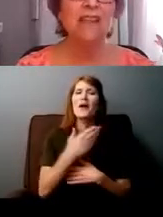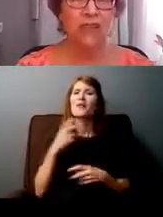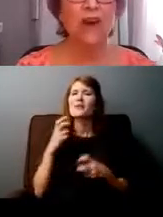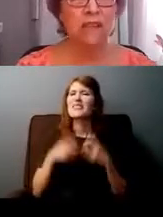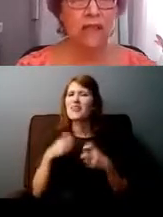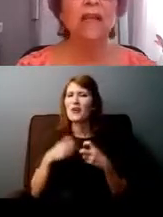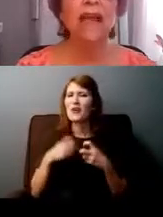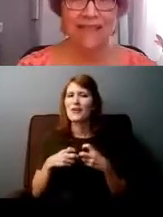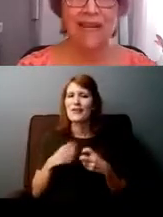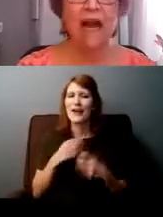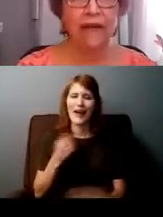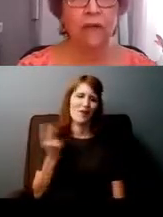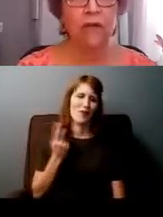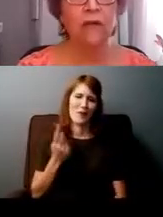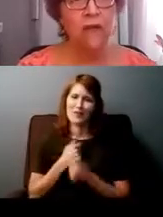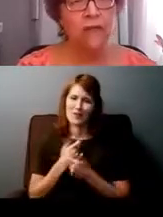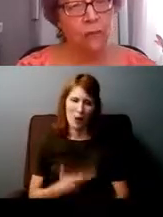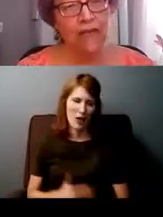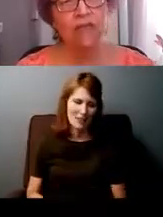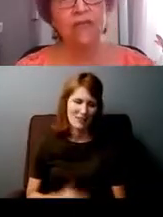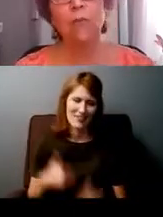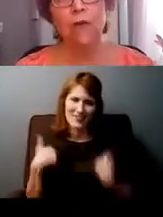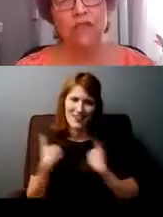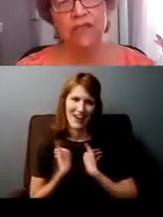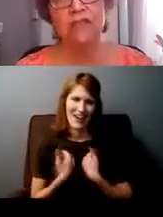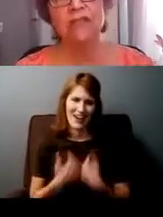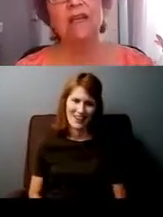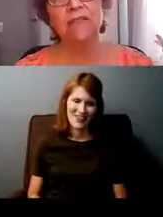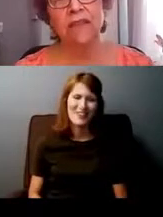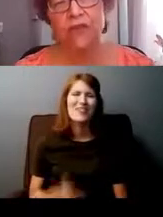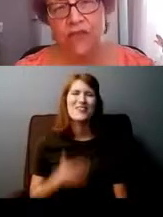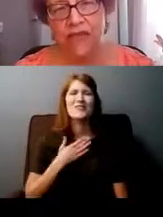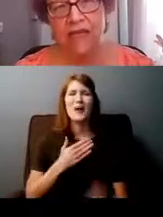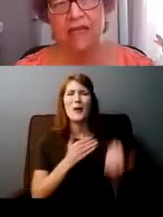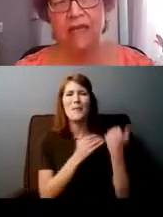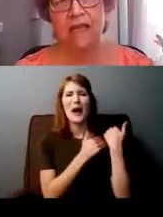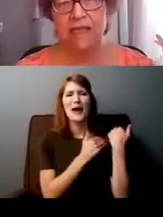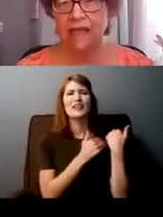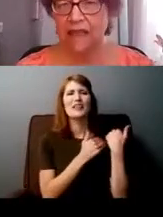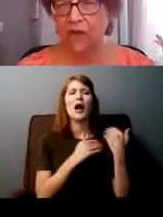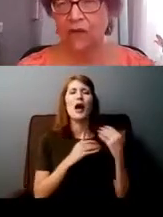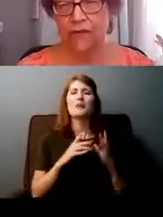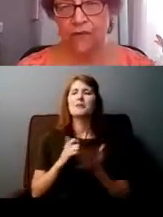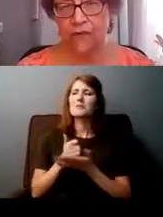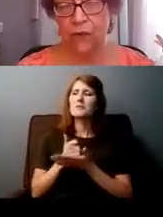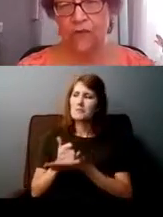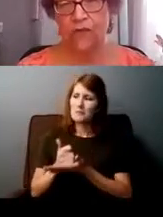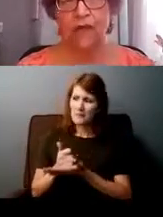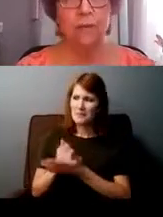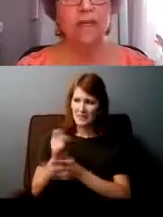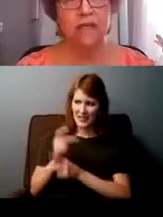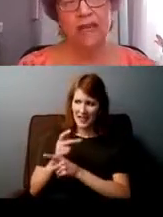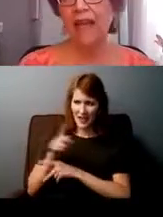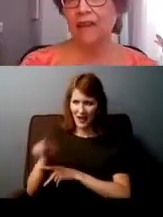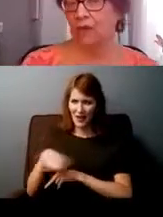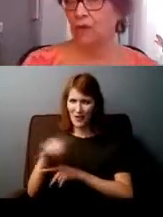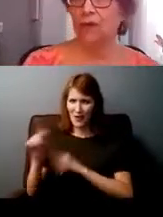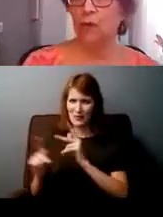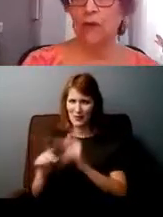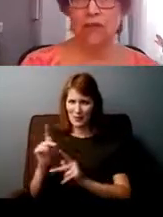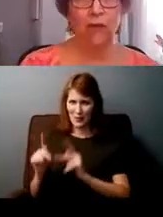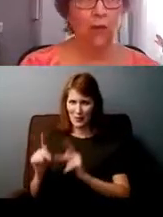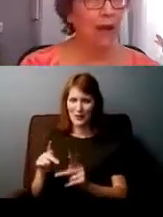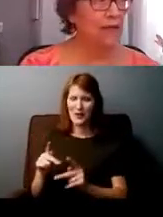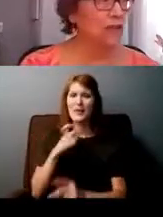were exhausted and tired. So my job was to just kind of intercede and take care of those folks because I hadn't heard